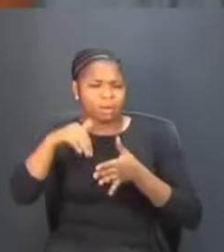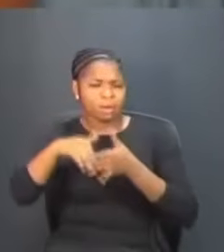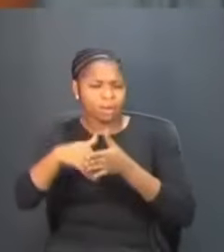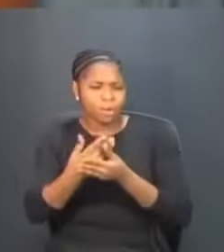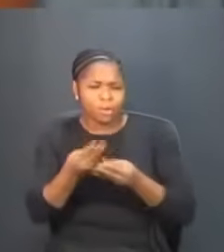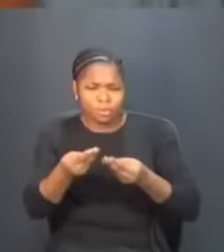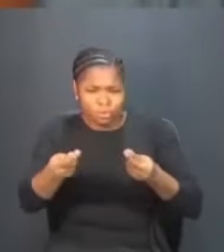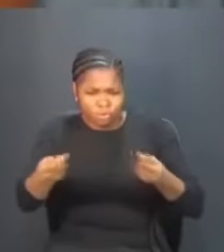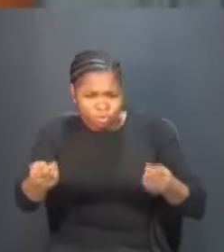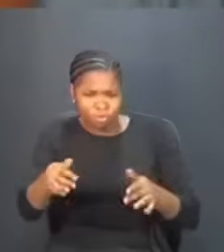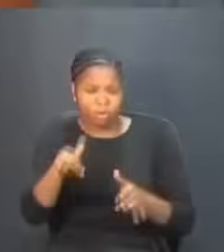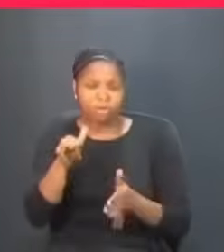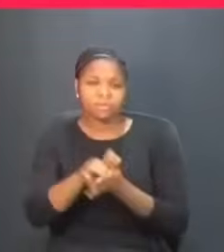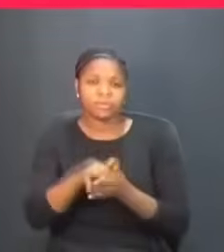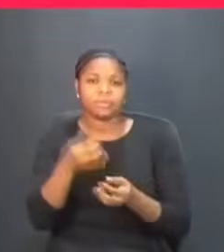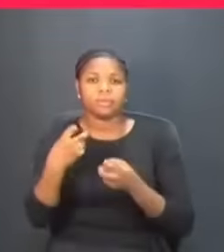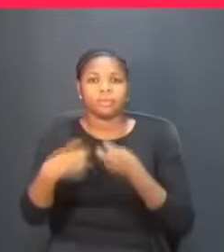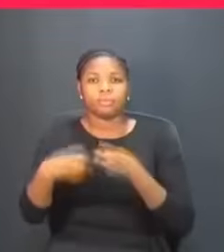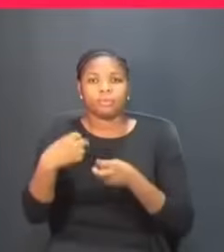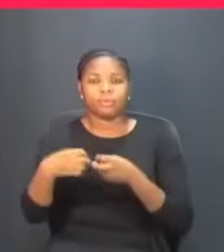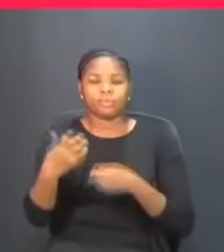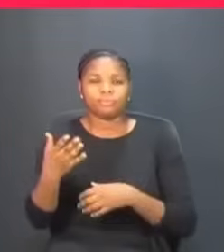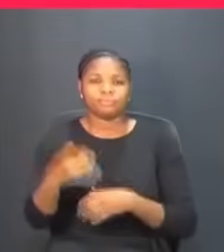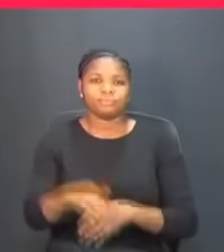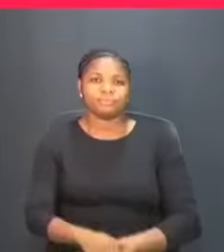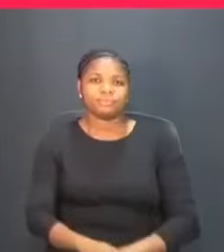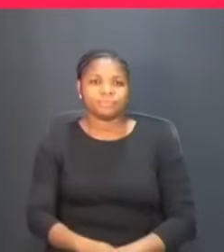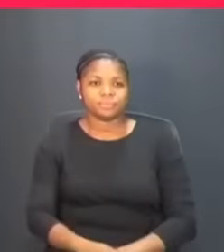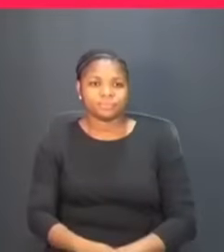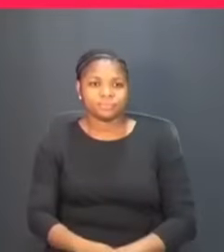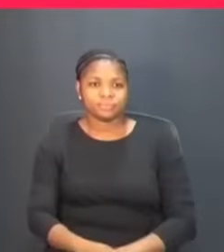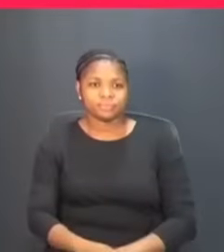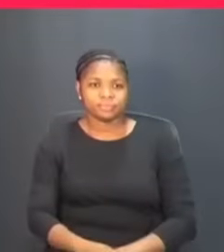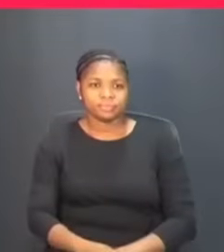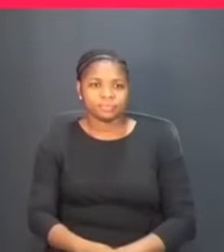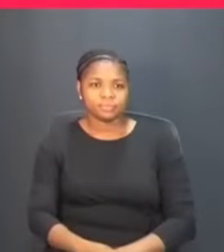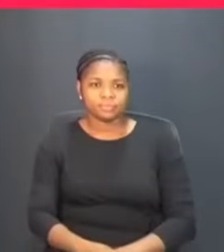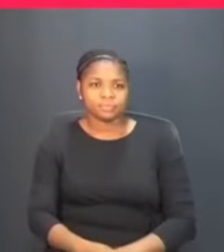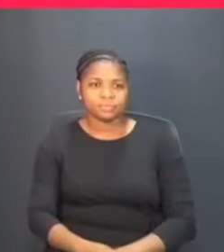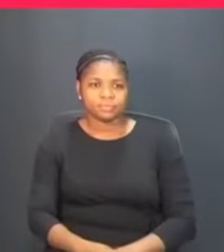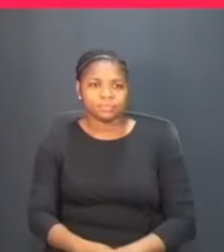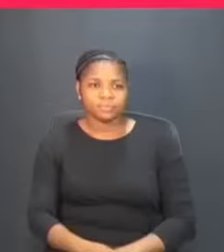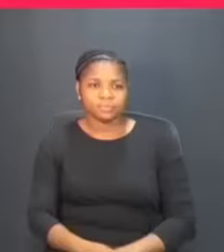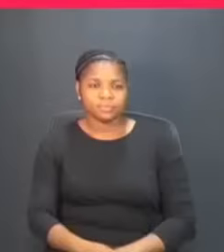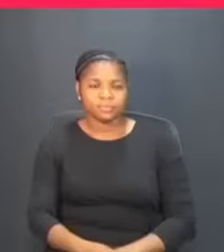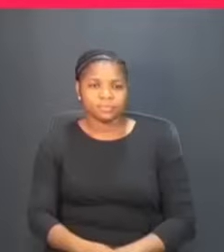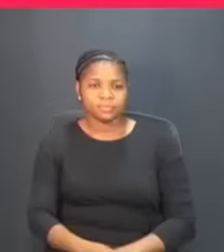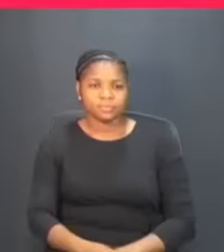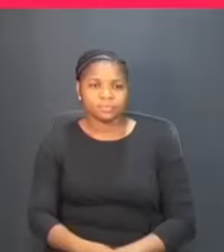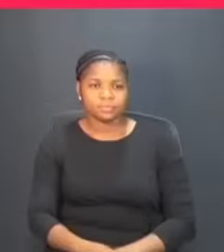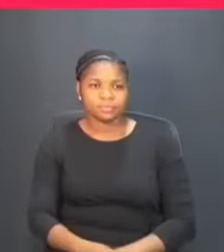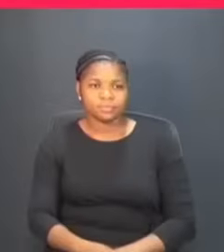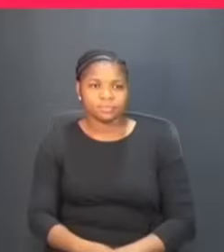Speaker. Well, Minister, though you provided the answer in a way, you may have the...